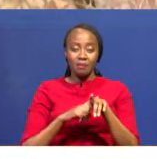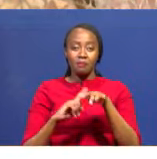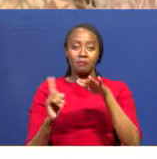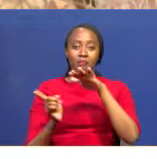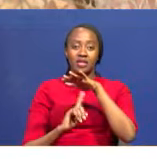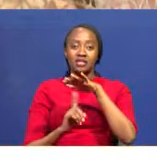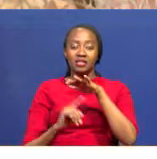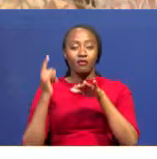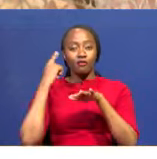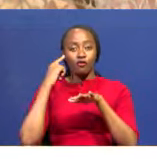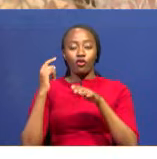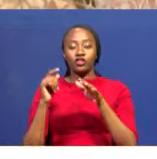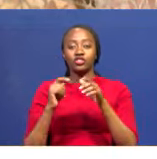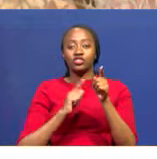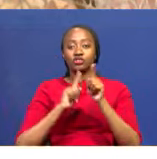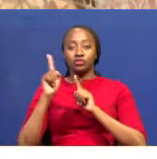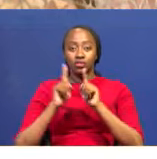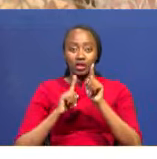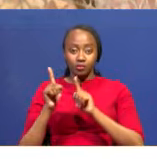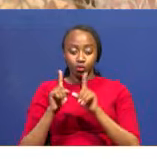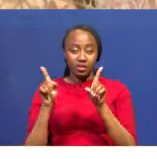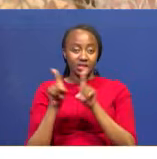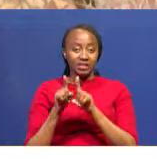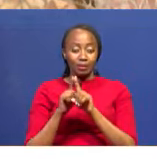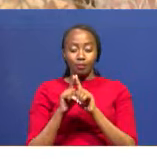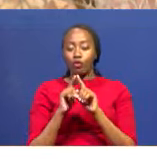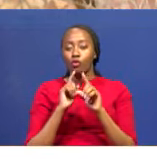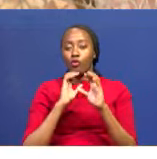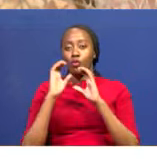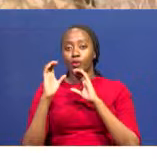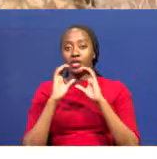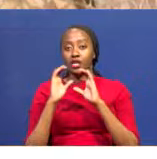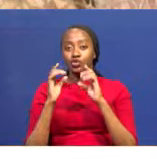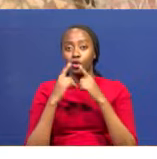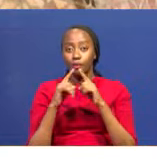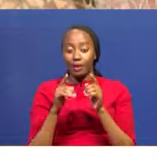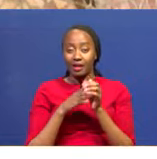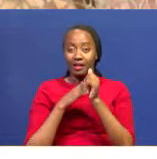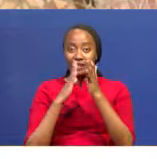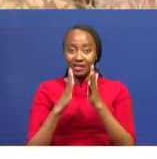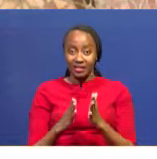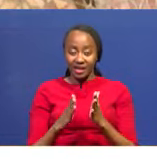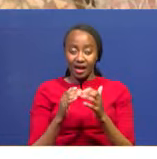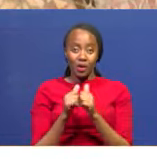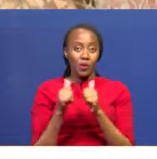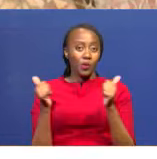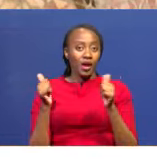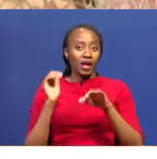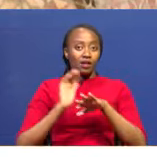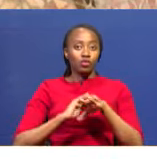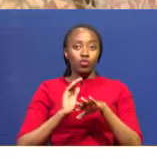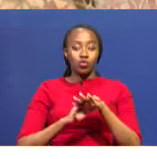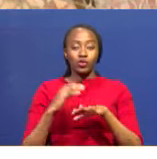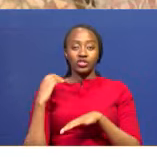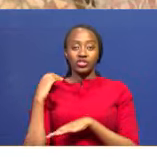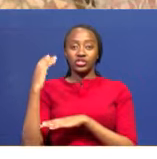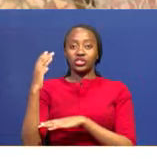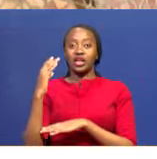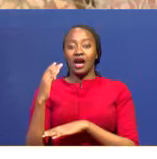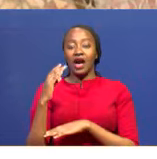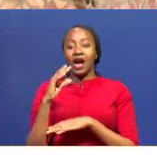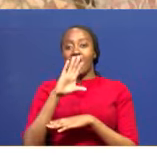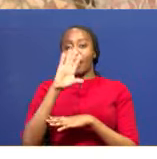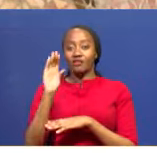and Communication. In the mid-1900s, his leadership was recognized continentally when he chaired the African